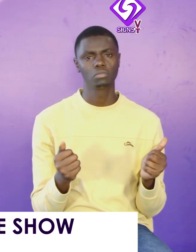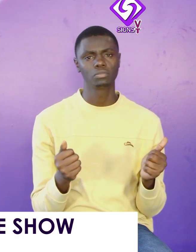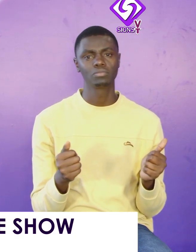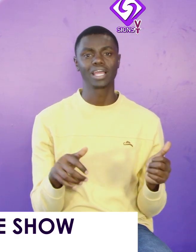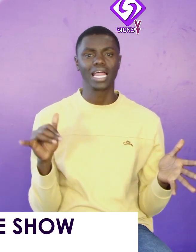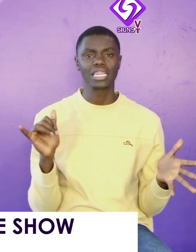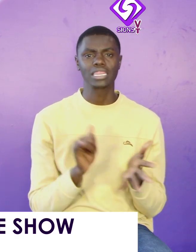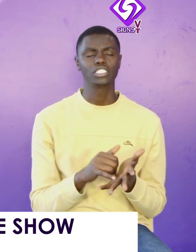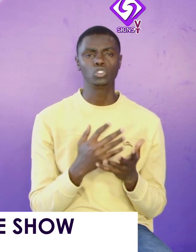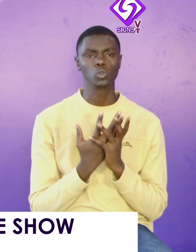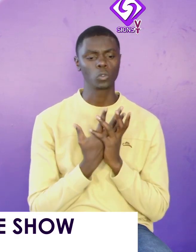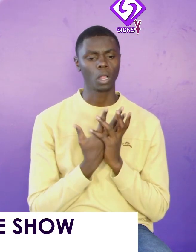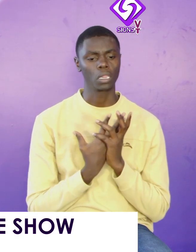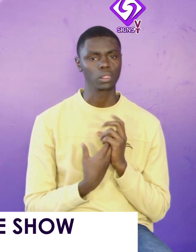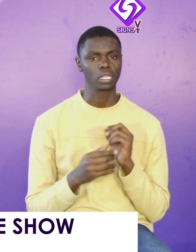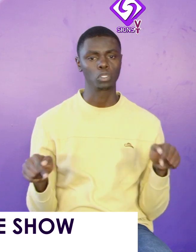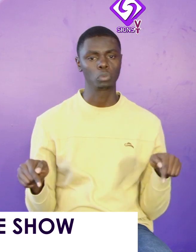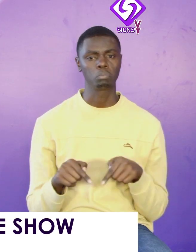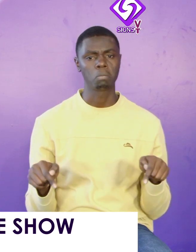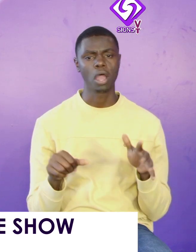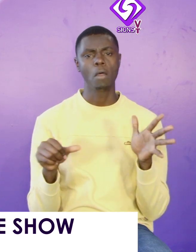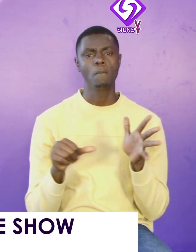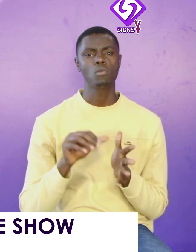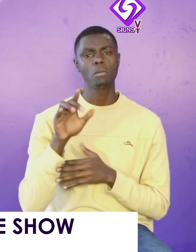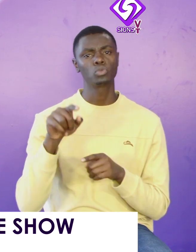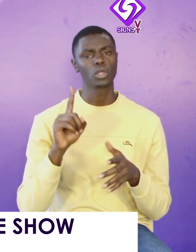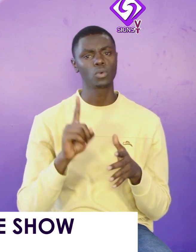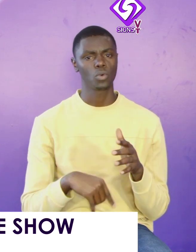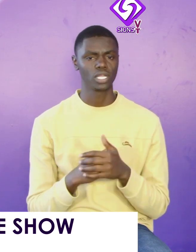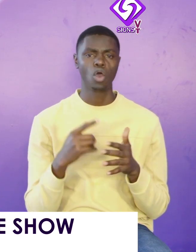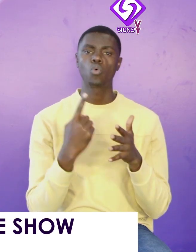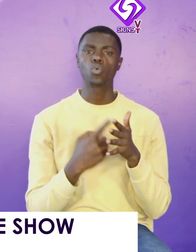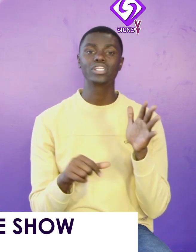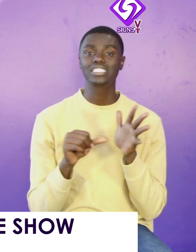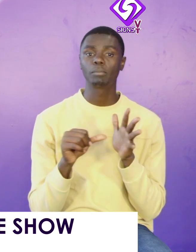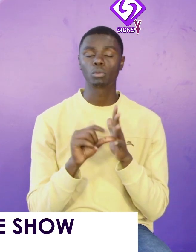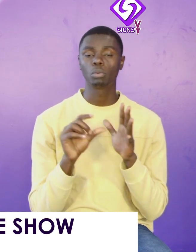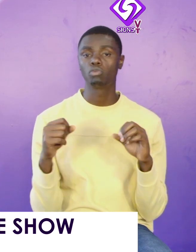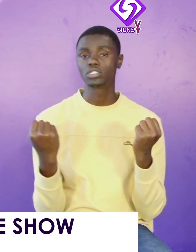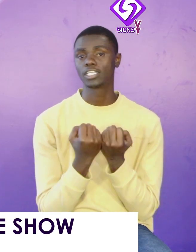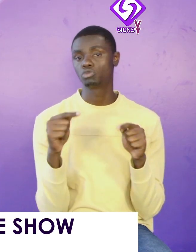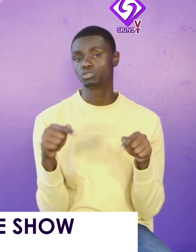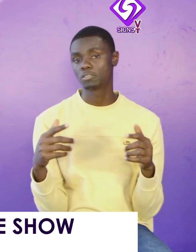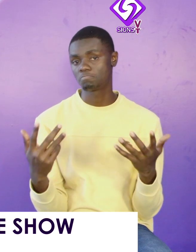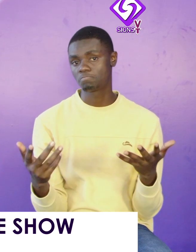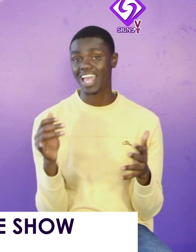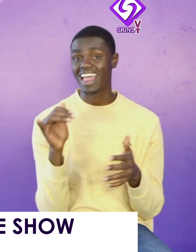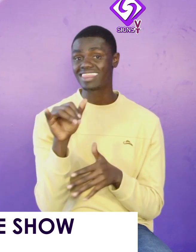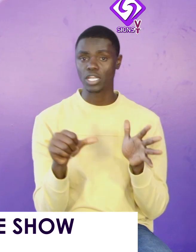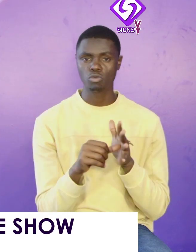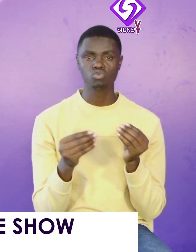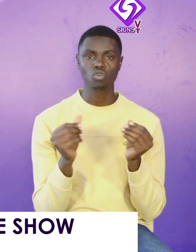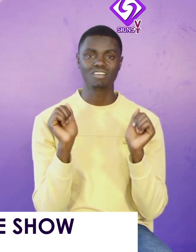you despair about it? What is your problem today? What is the problem of the society? That problem can